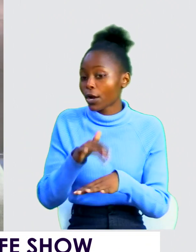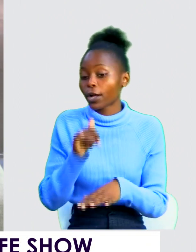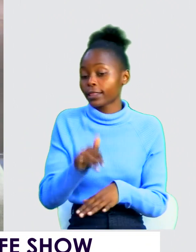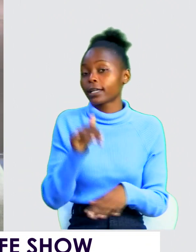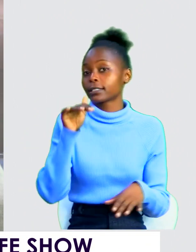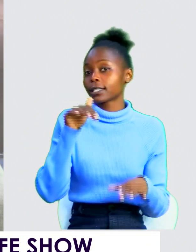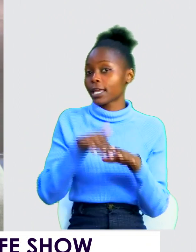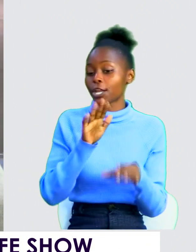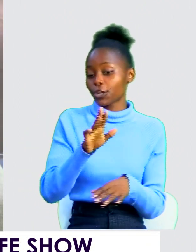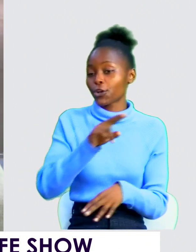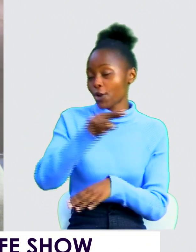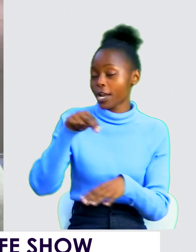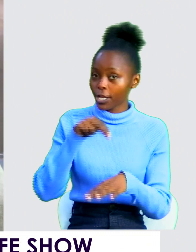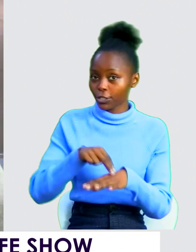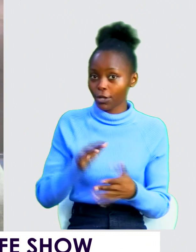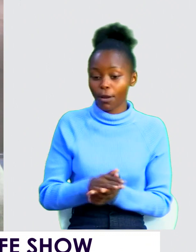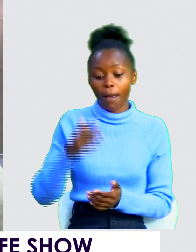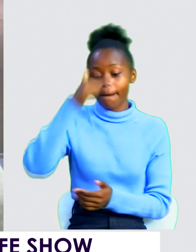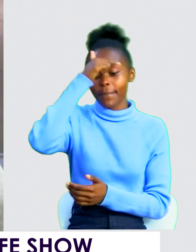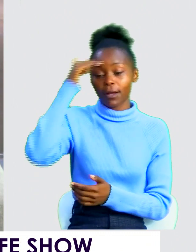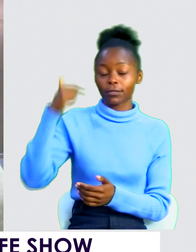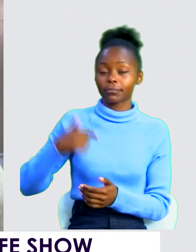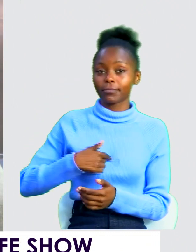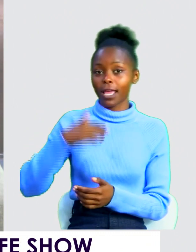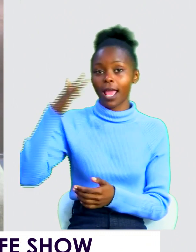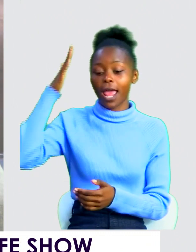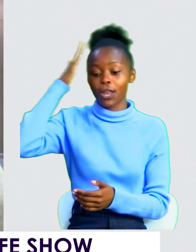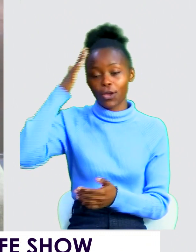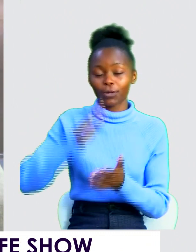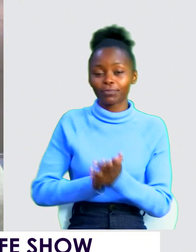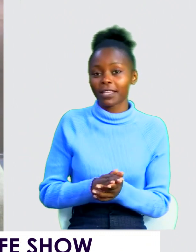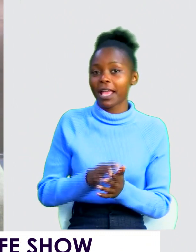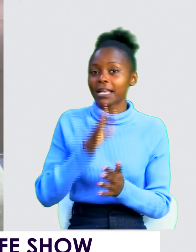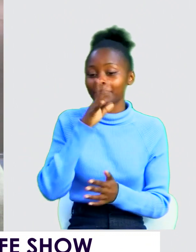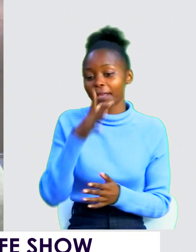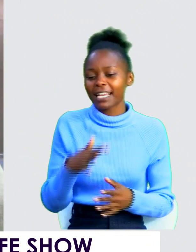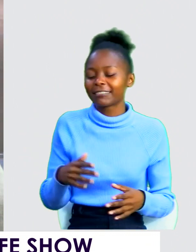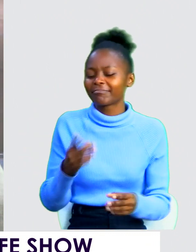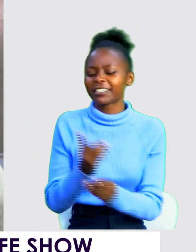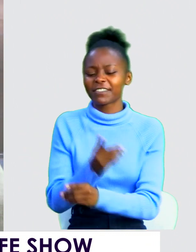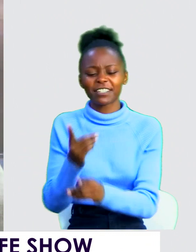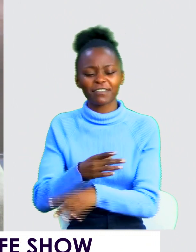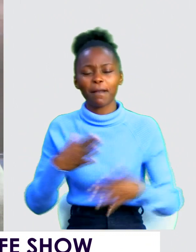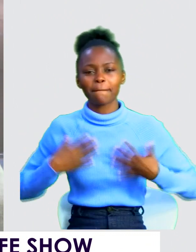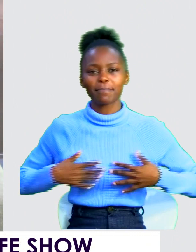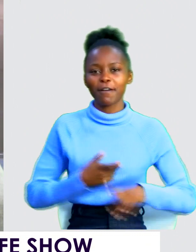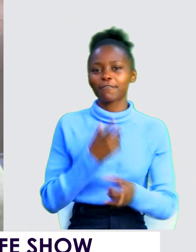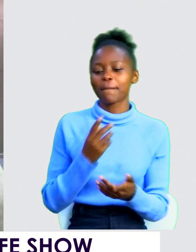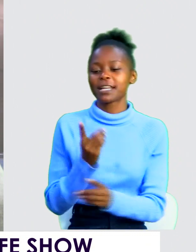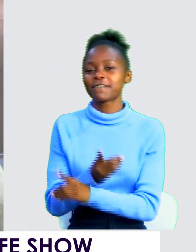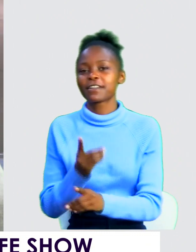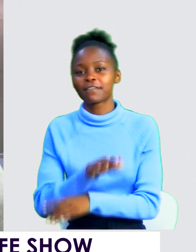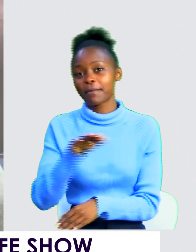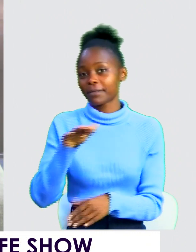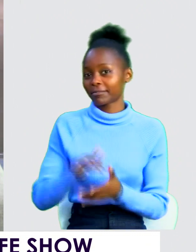because I know I'm speaking to people in different cities and different nations. Blessed are